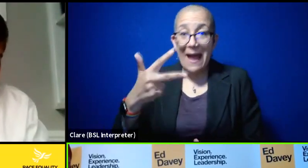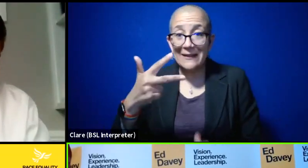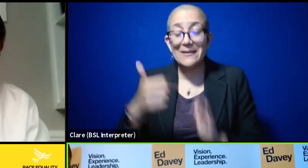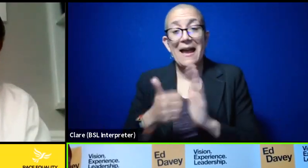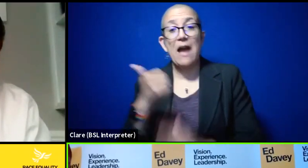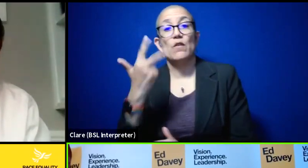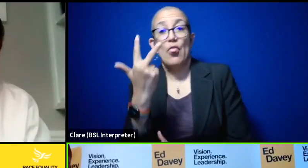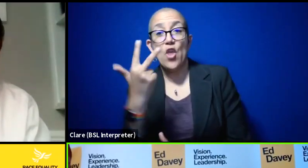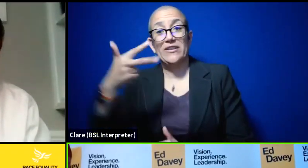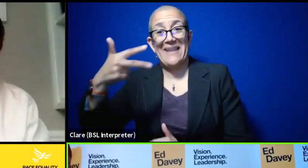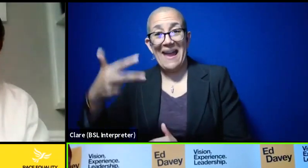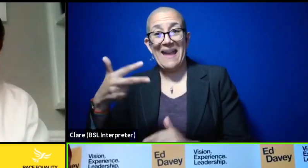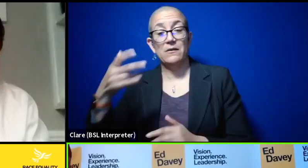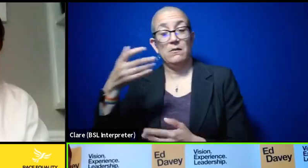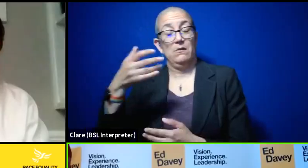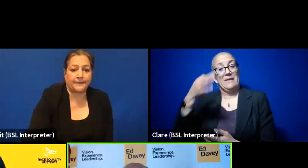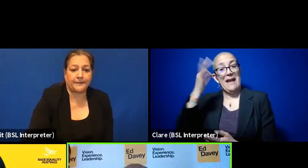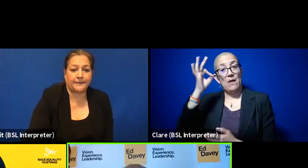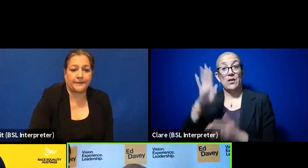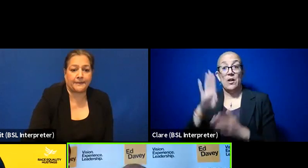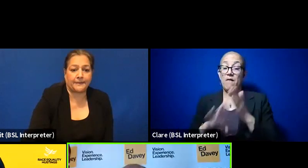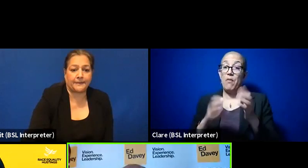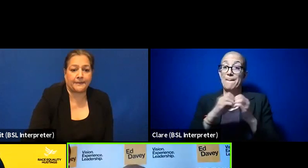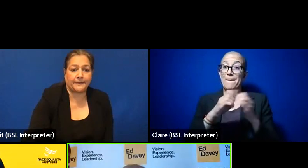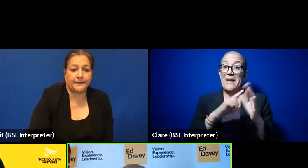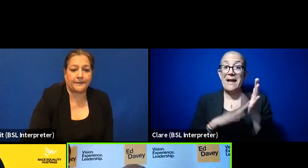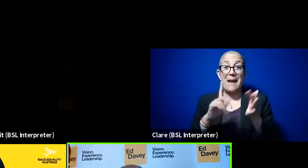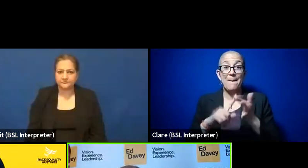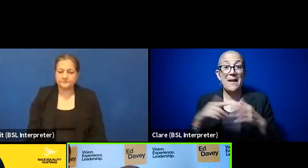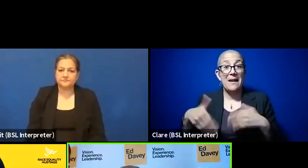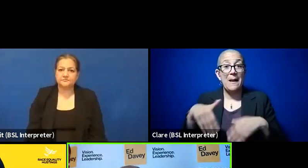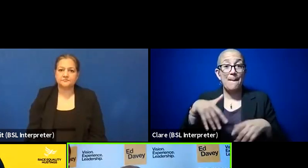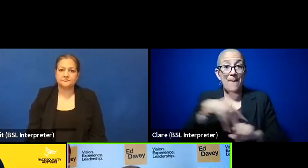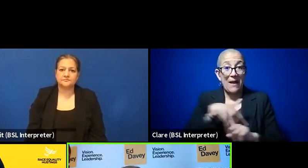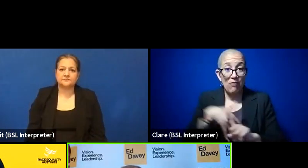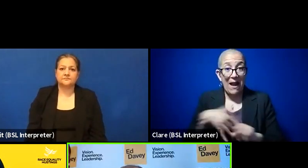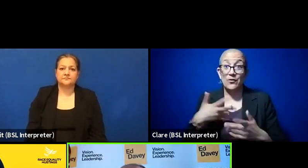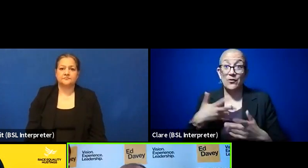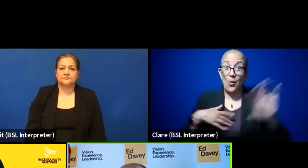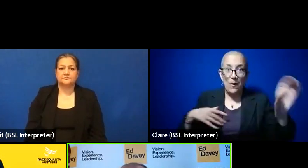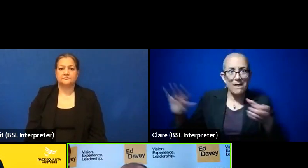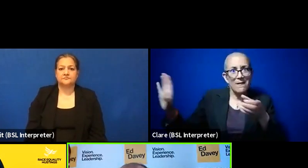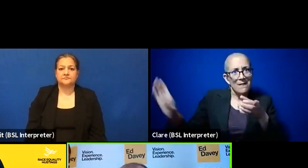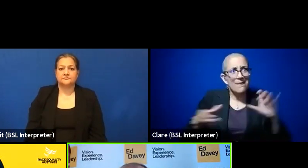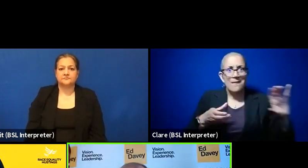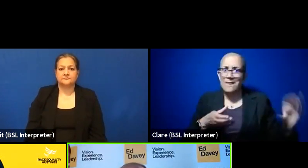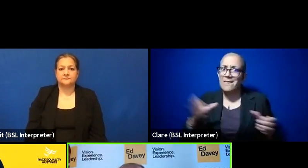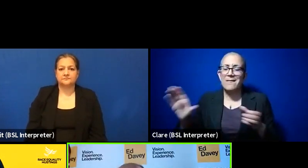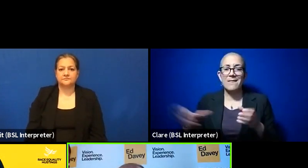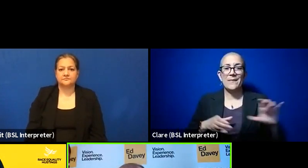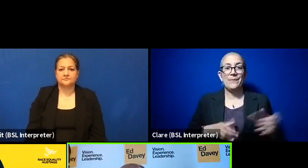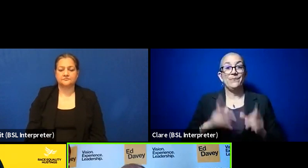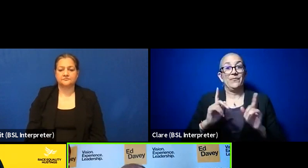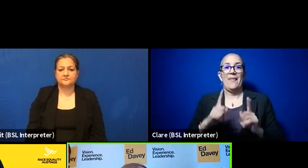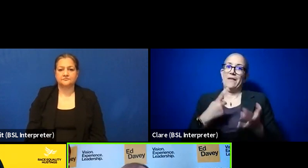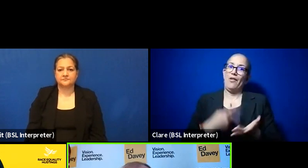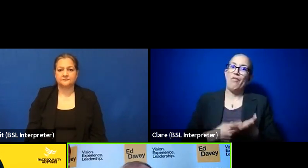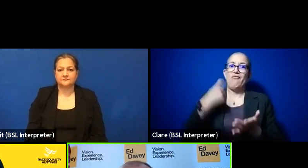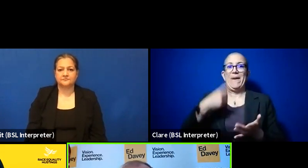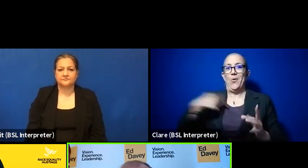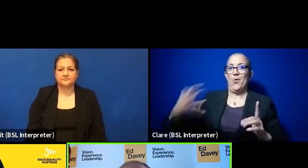councillors are from Black, Asian, minority ethnic backgrounds. So we brought people on and that's, you know, the record that I